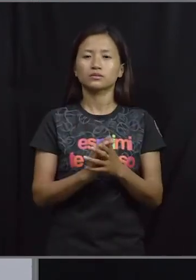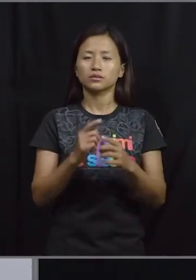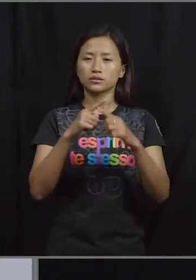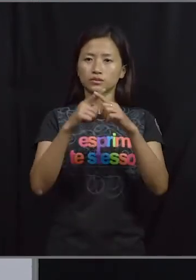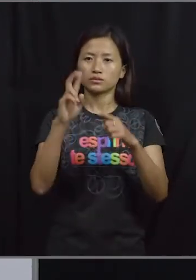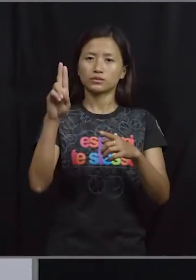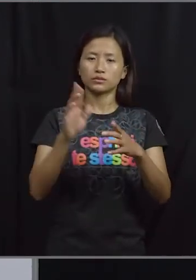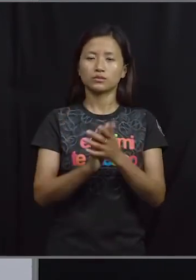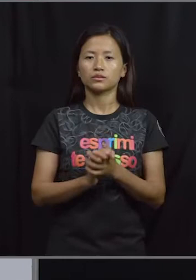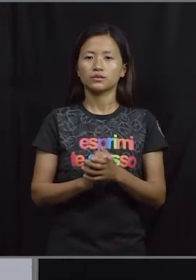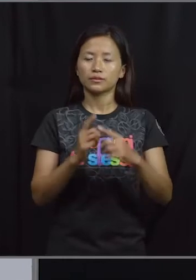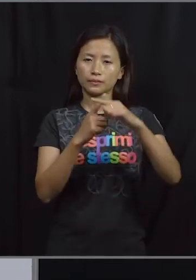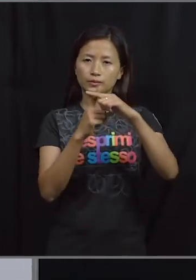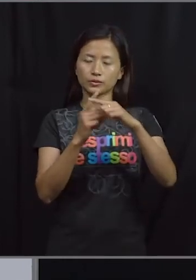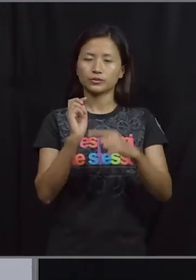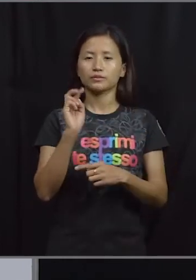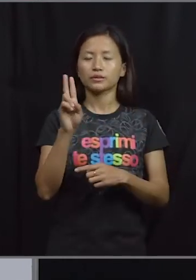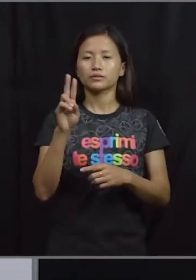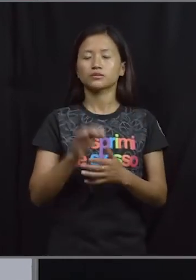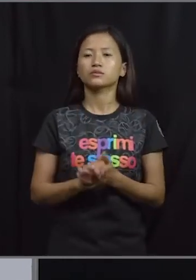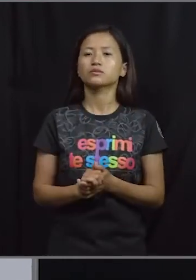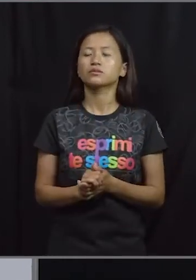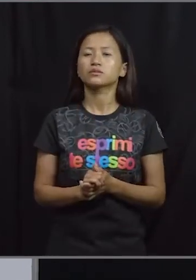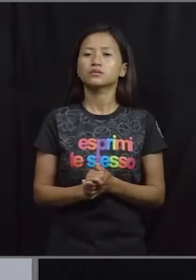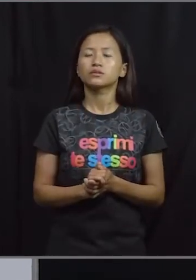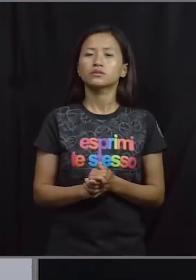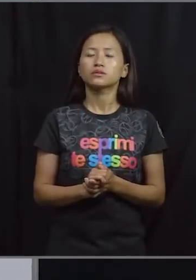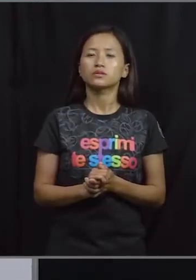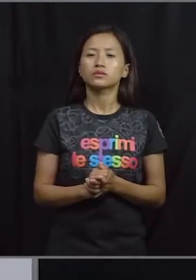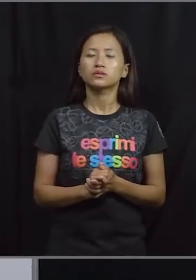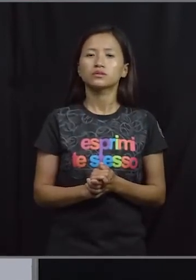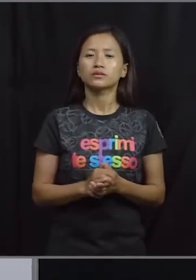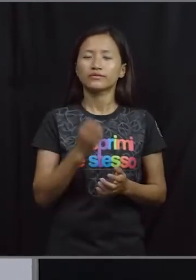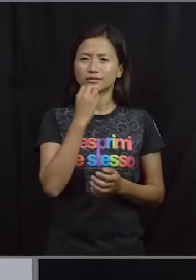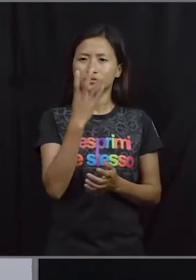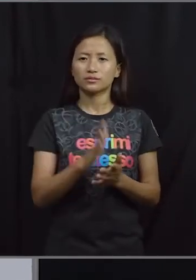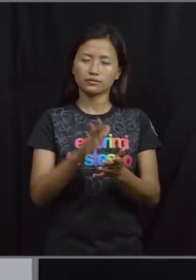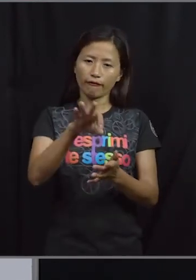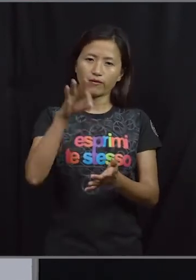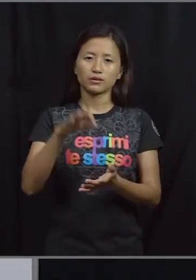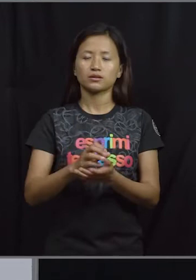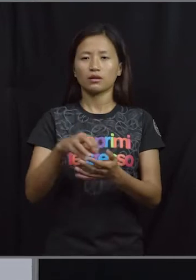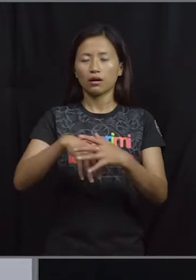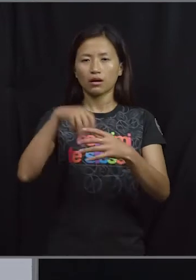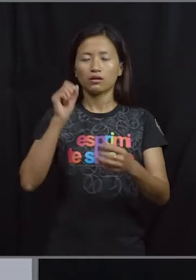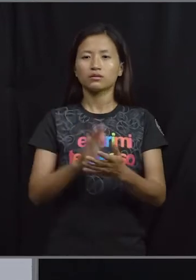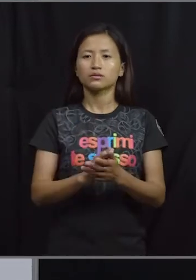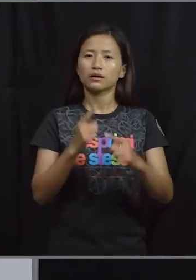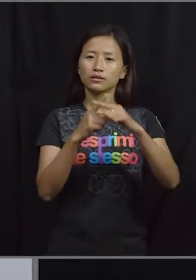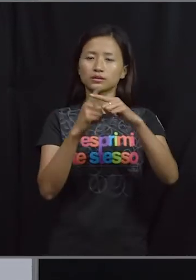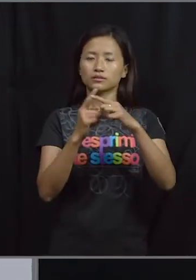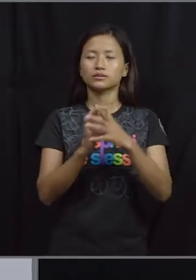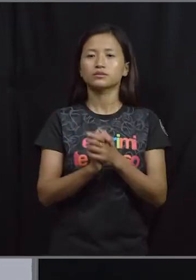2. So it will be plus 2, isn't it? So it is very easy to find out. If this addition